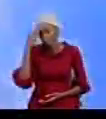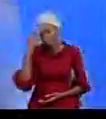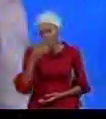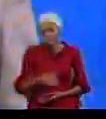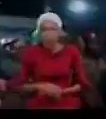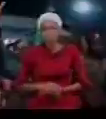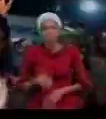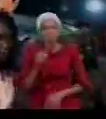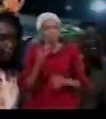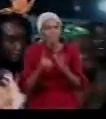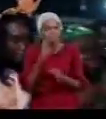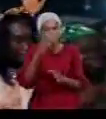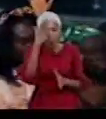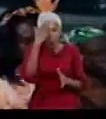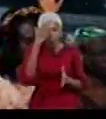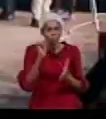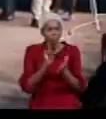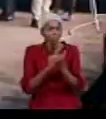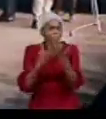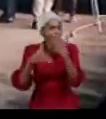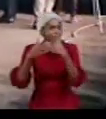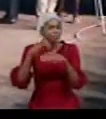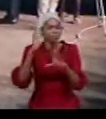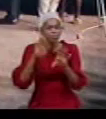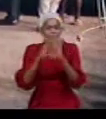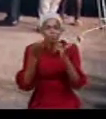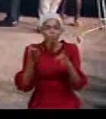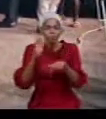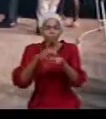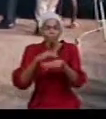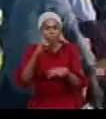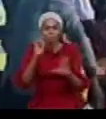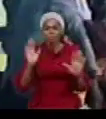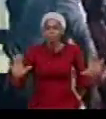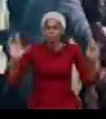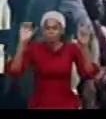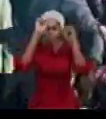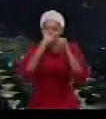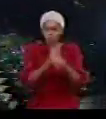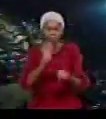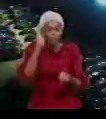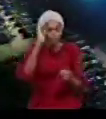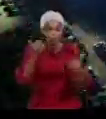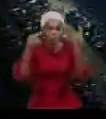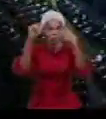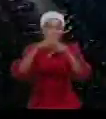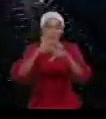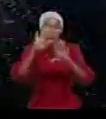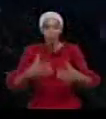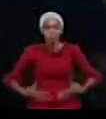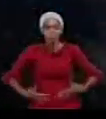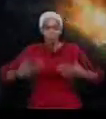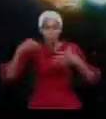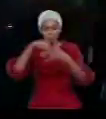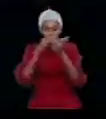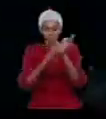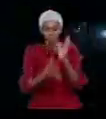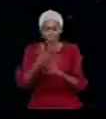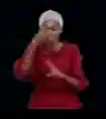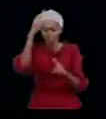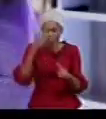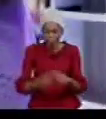If you know that the heavens will open upon you, miracles will come upon your life in